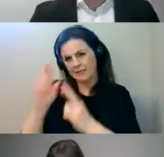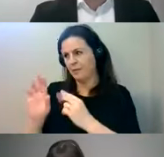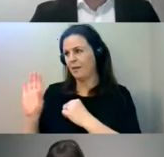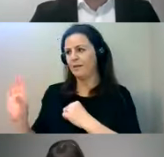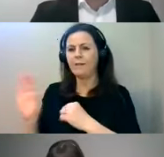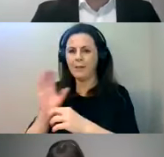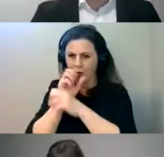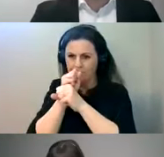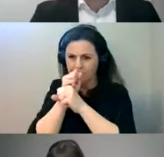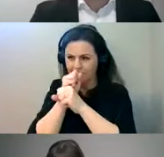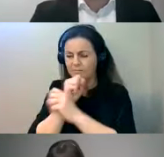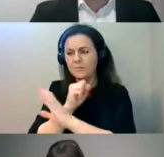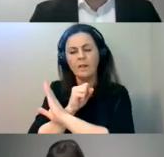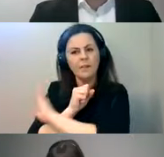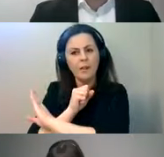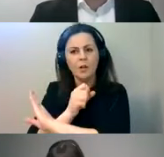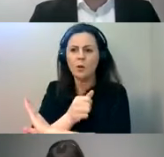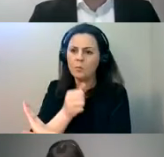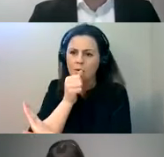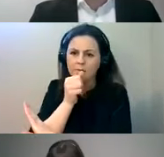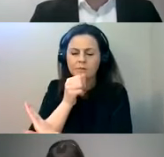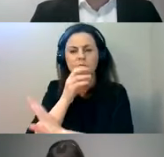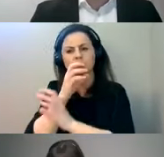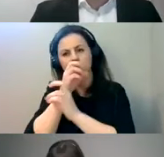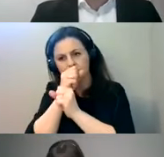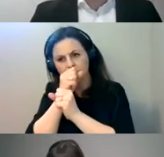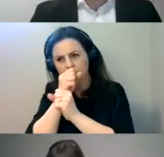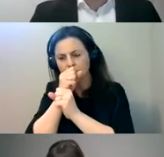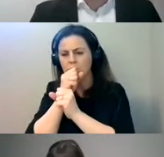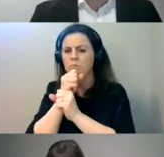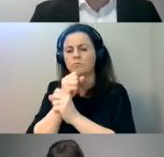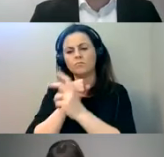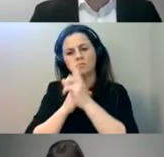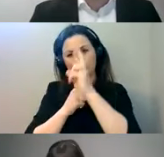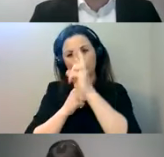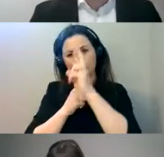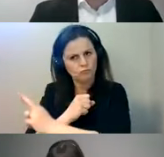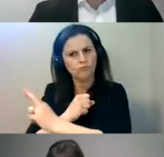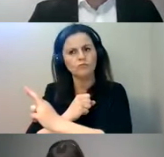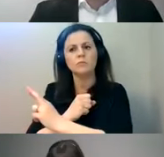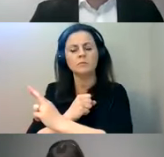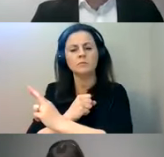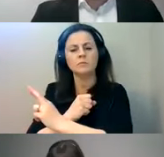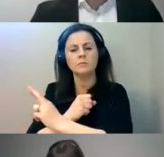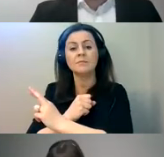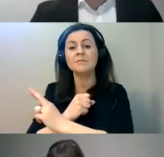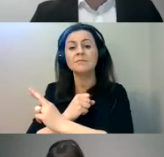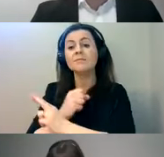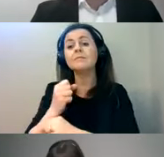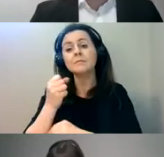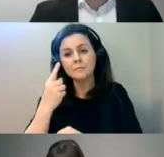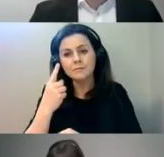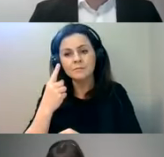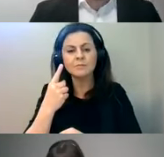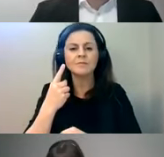discussed, that the donor's privacy and confidential concerns must be fostered by the attorney. But at the same time,